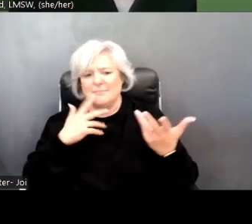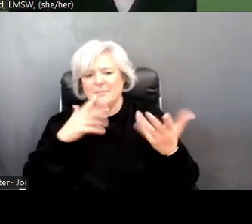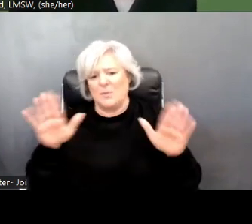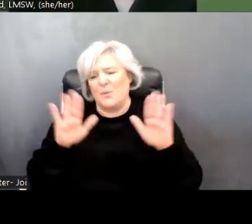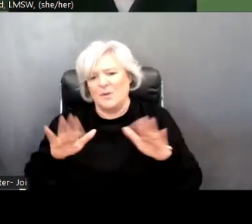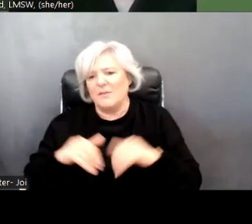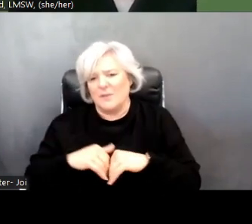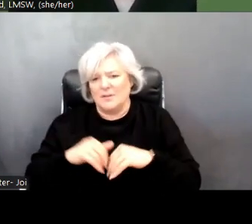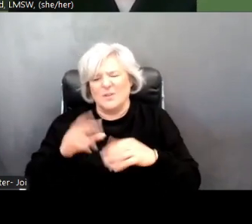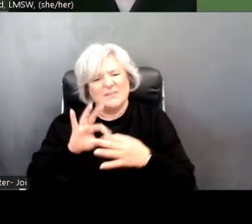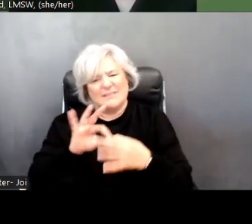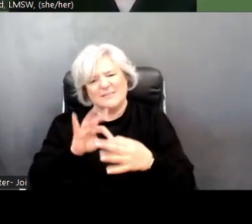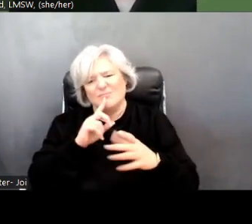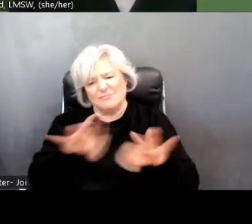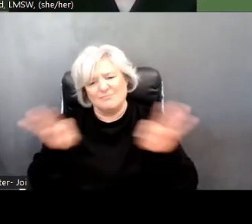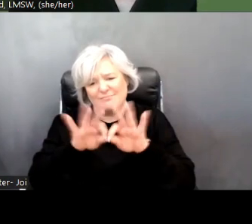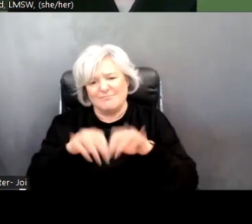know those connections are important.